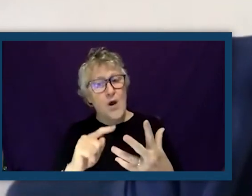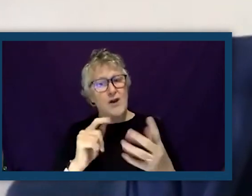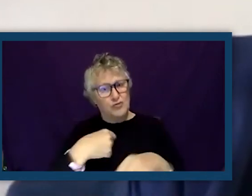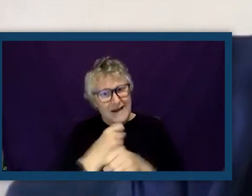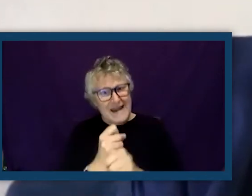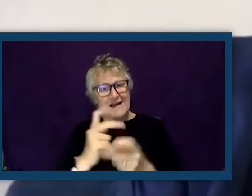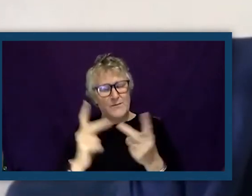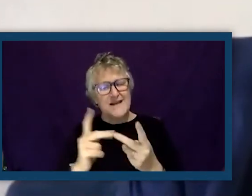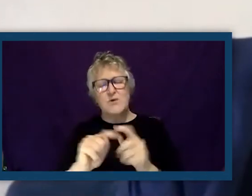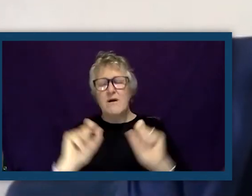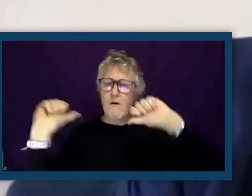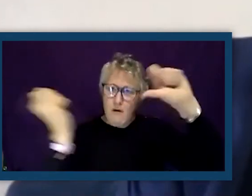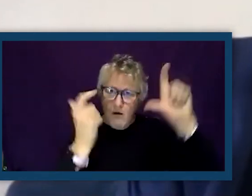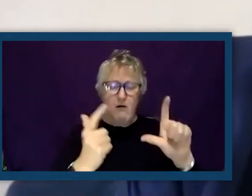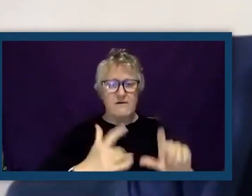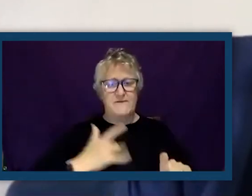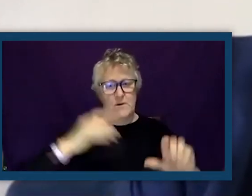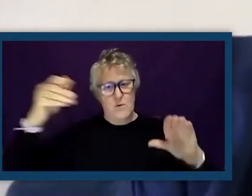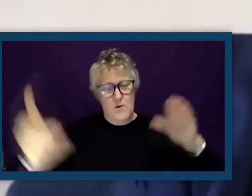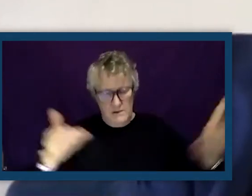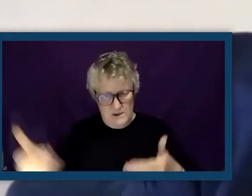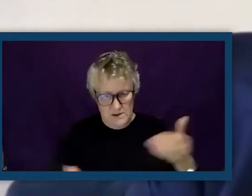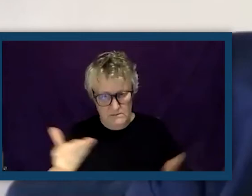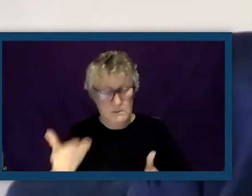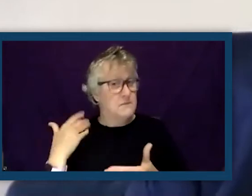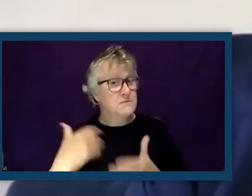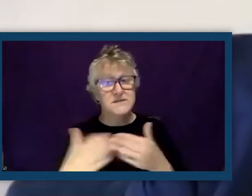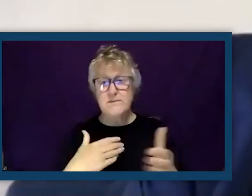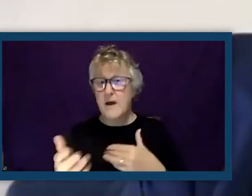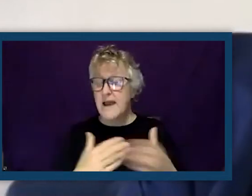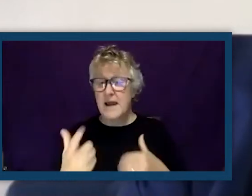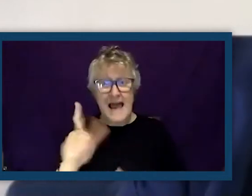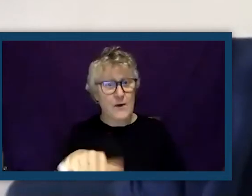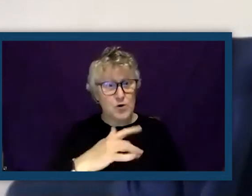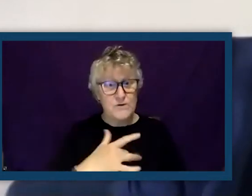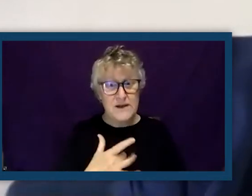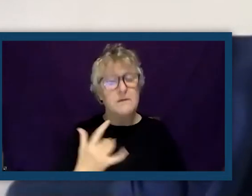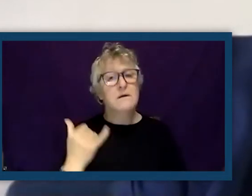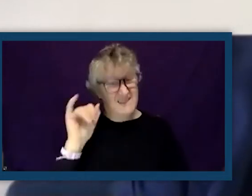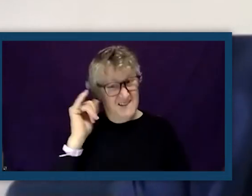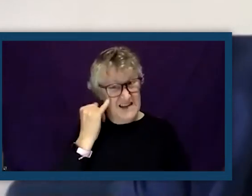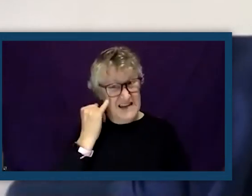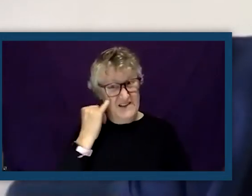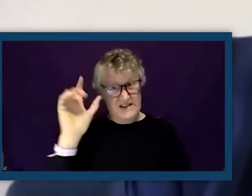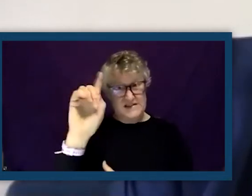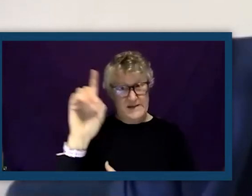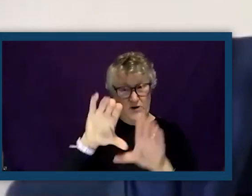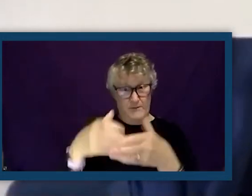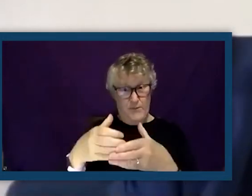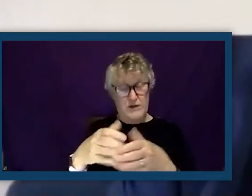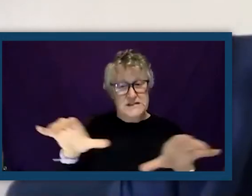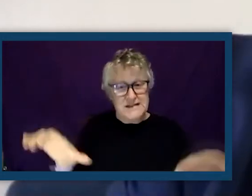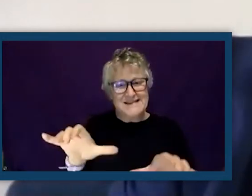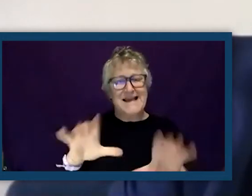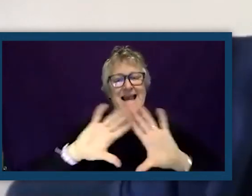their differences in how folks might feel, if we do that as a party, we can create a space where everyone feels